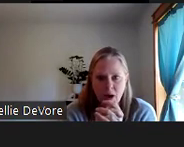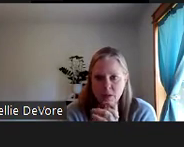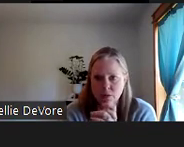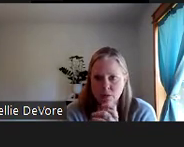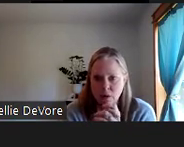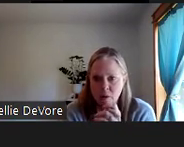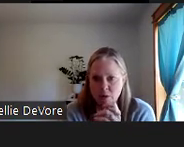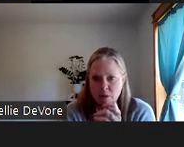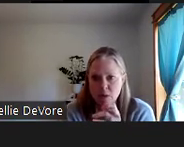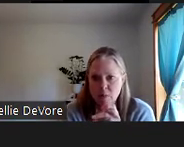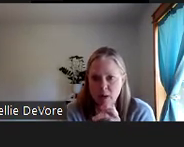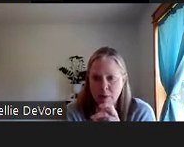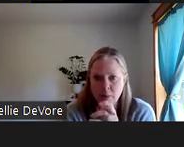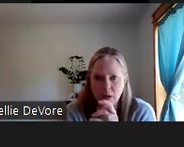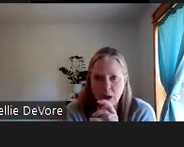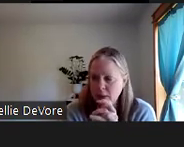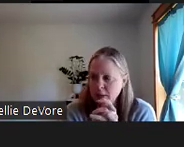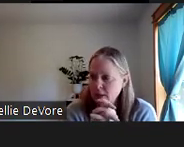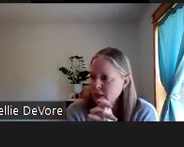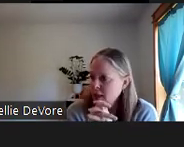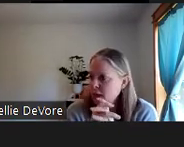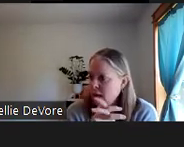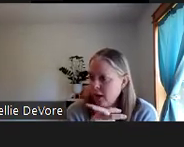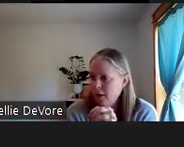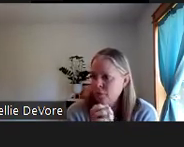who have asked for the opportunity to make public comment.